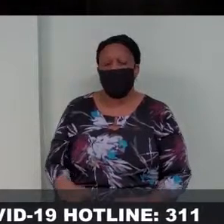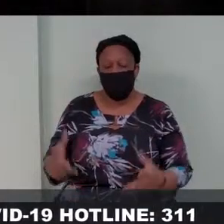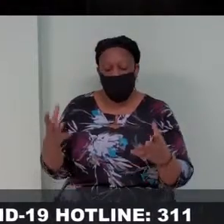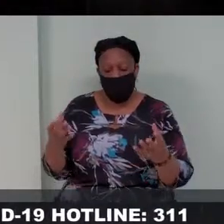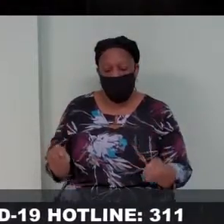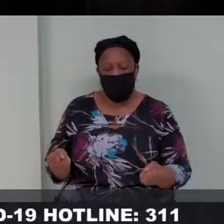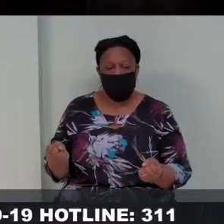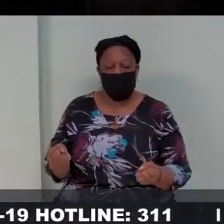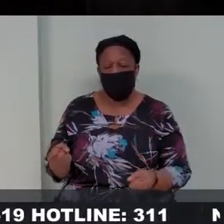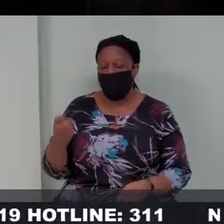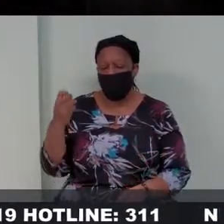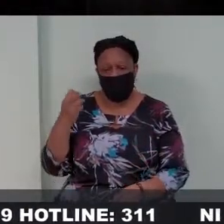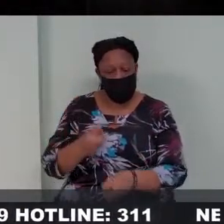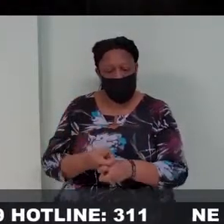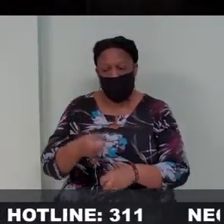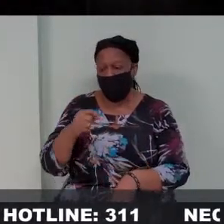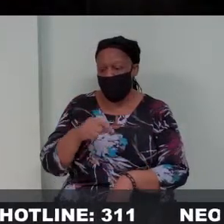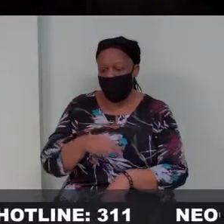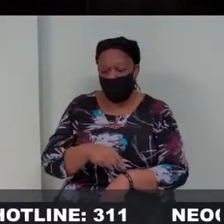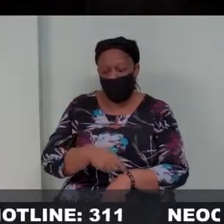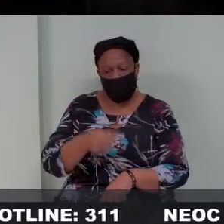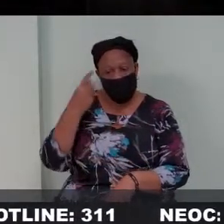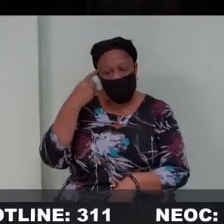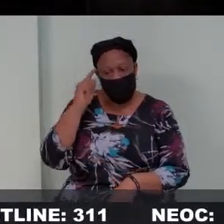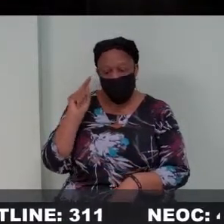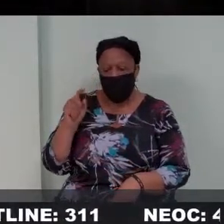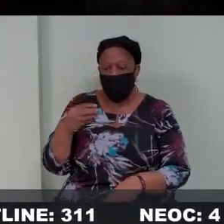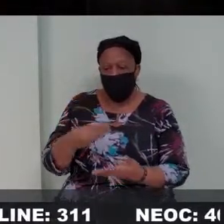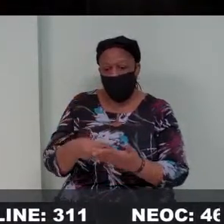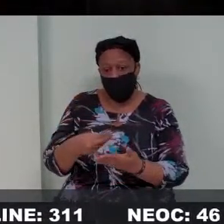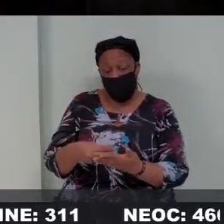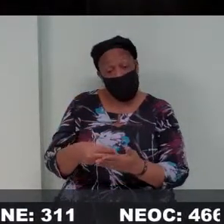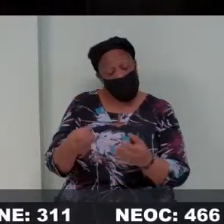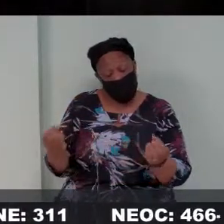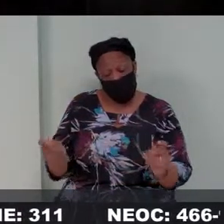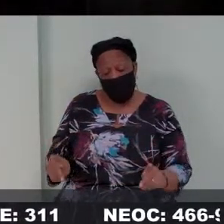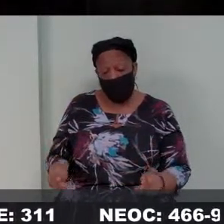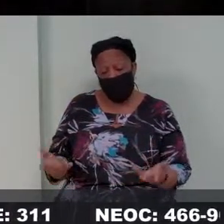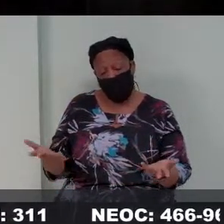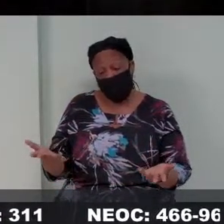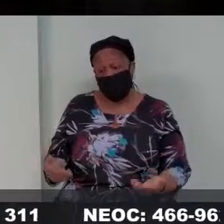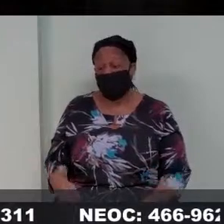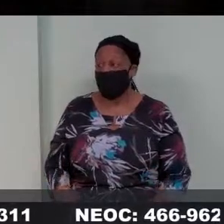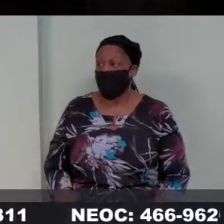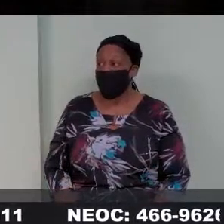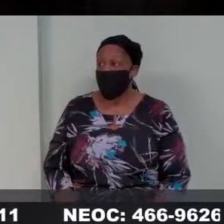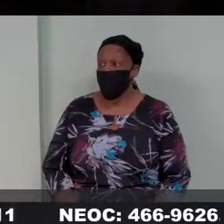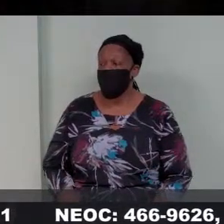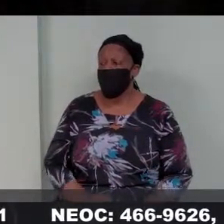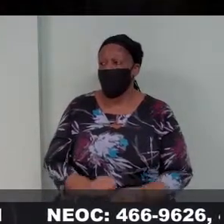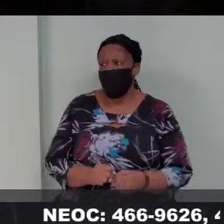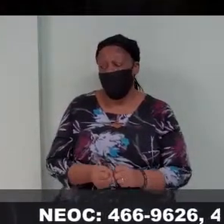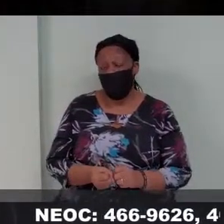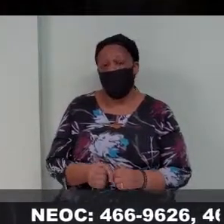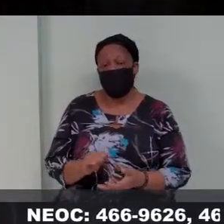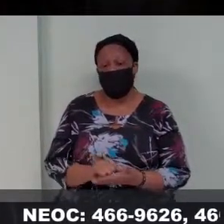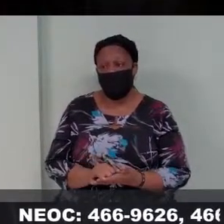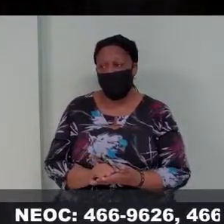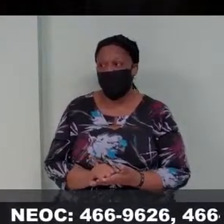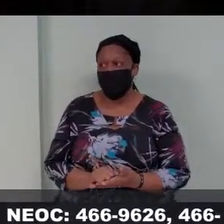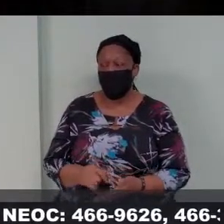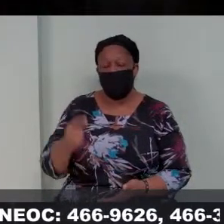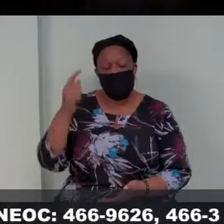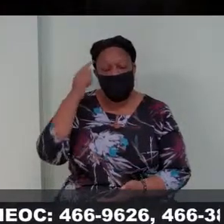these are difficult financial times. With the associated challenges, we have also taken